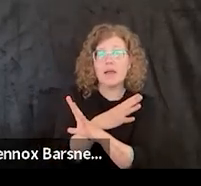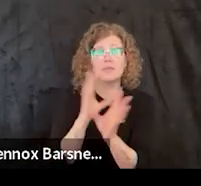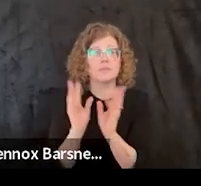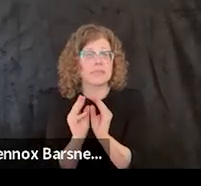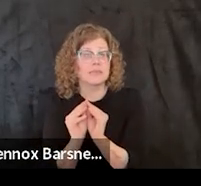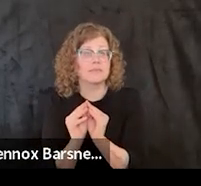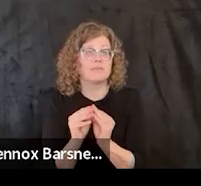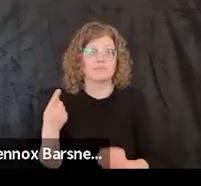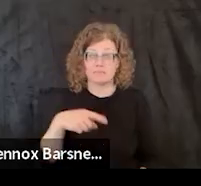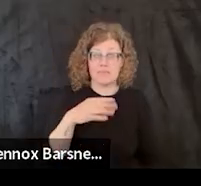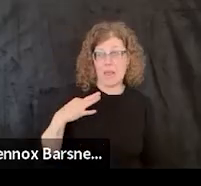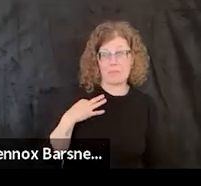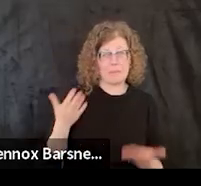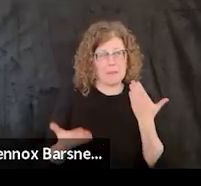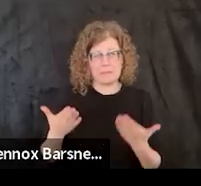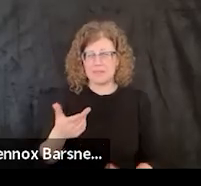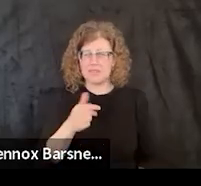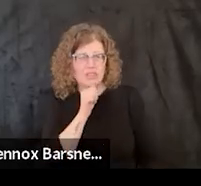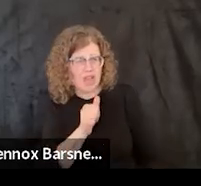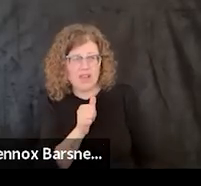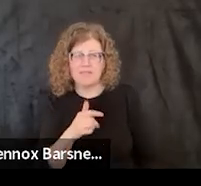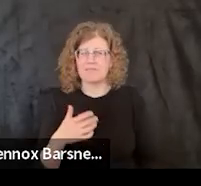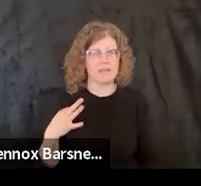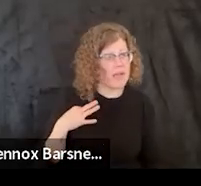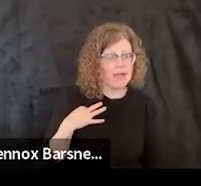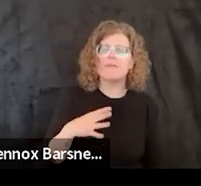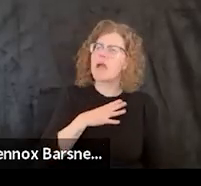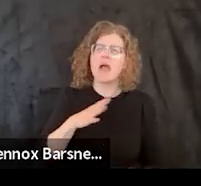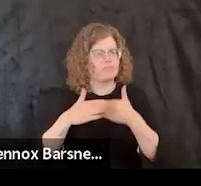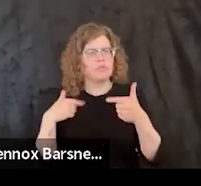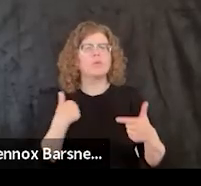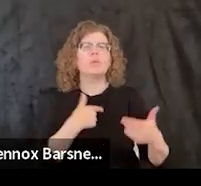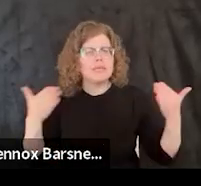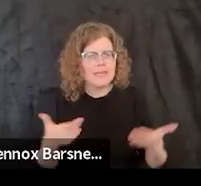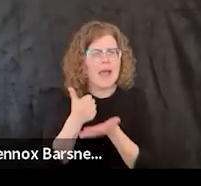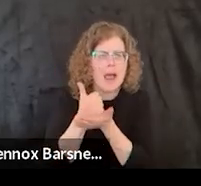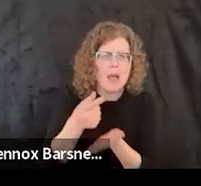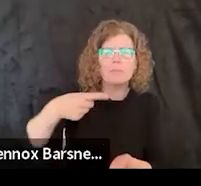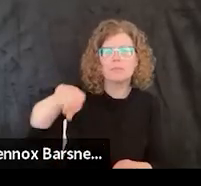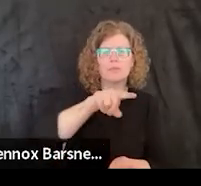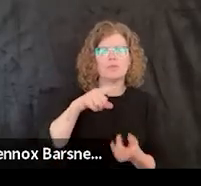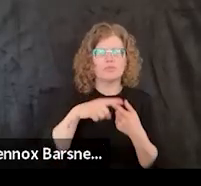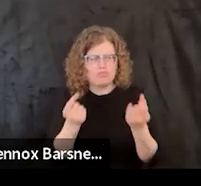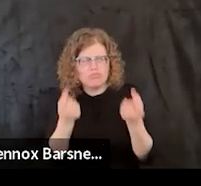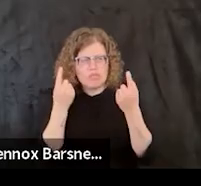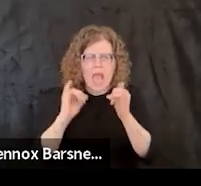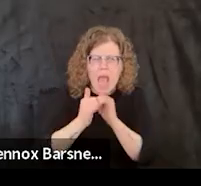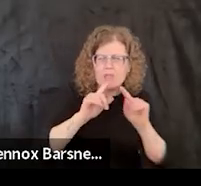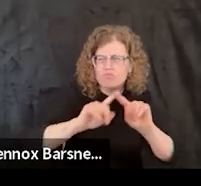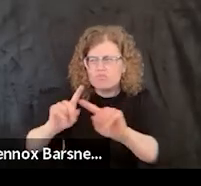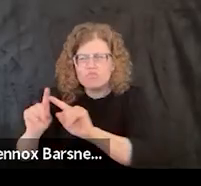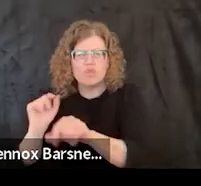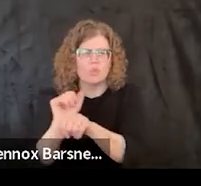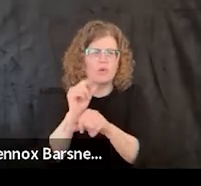to apply for the program. In addition to this, staff will do our best to provide support or